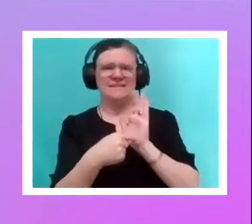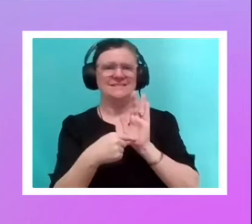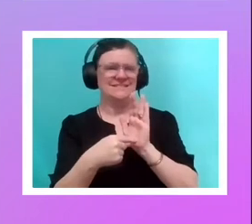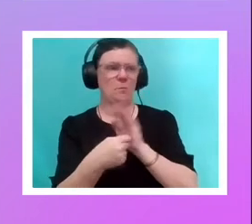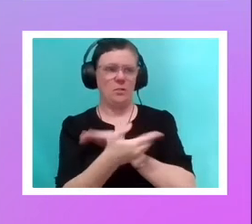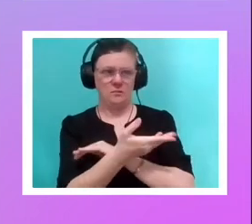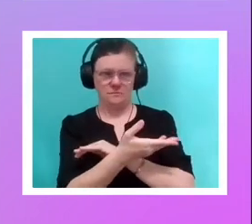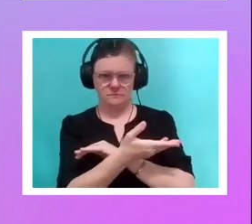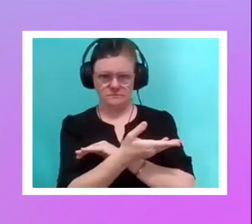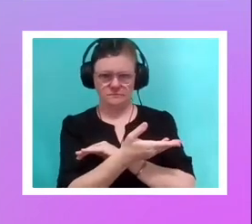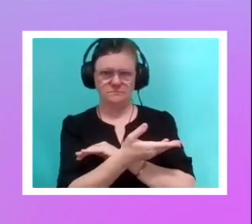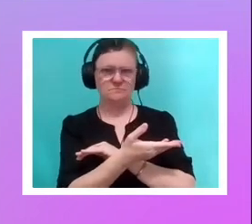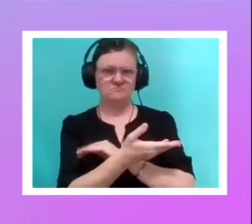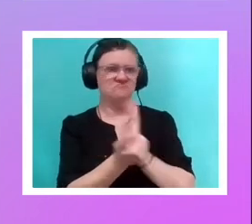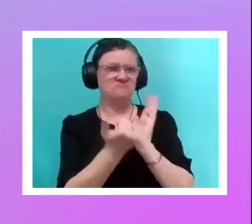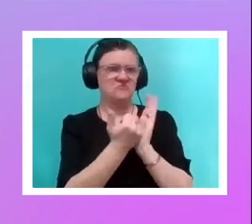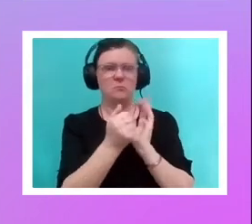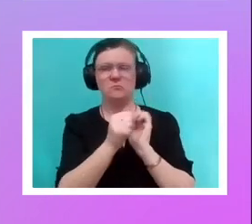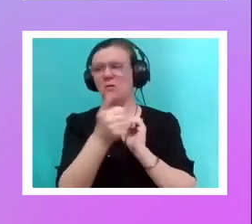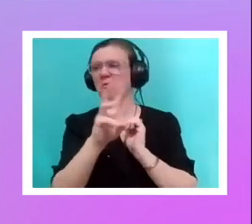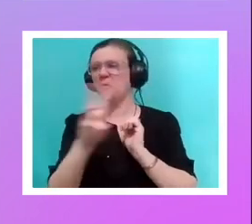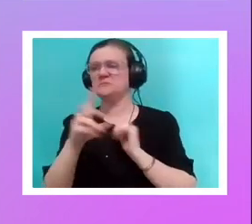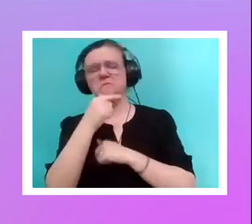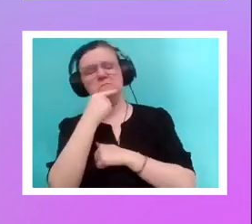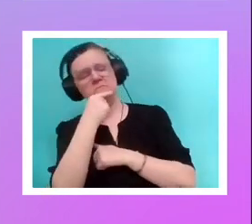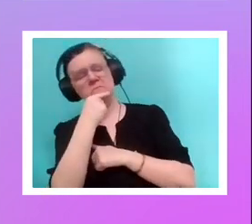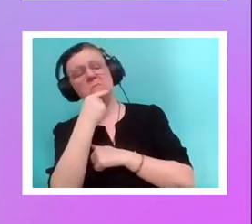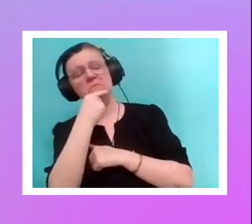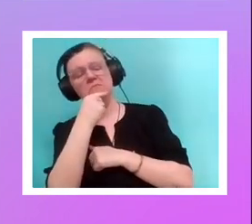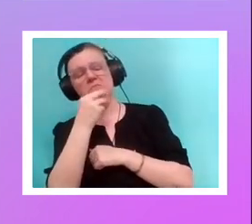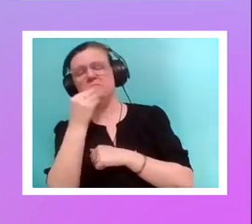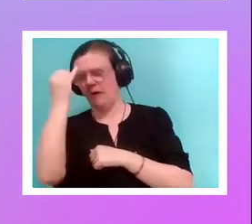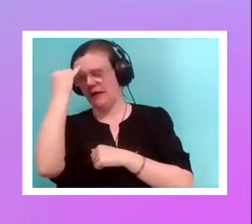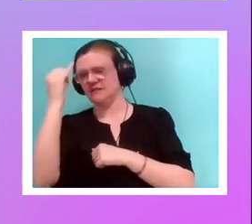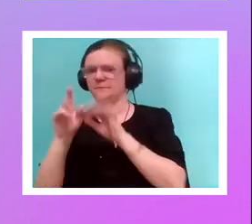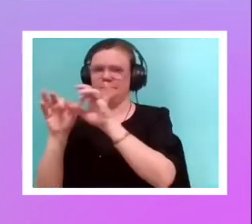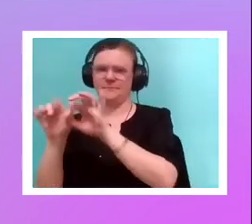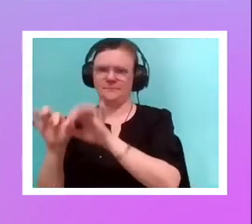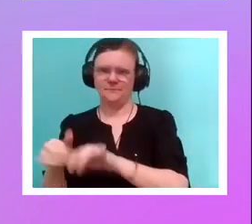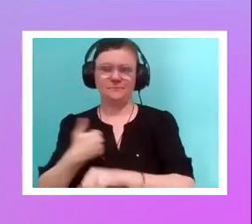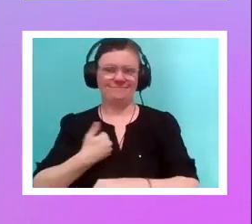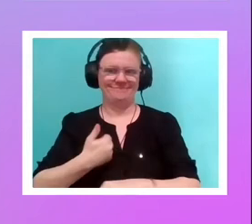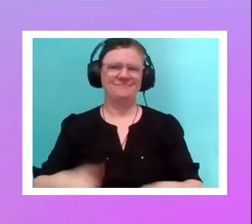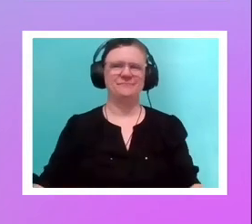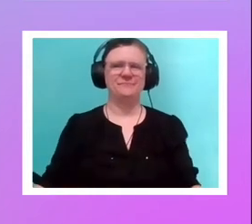used as a template to help website owners write their own.